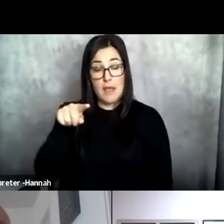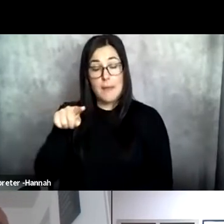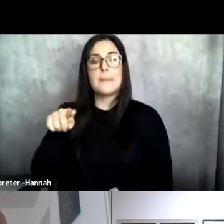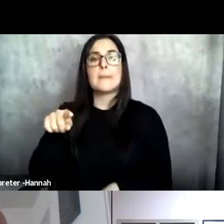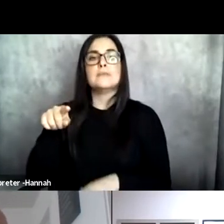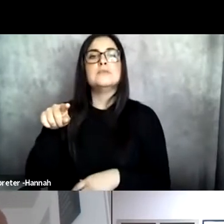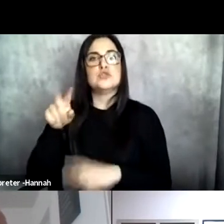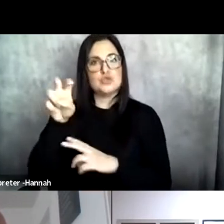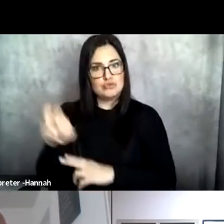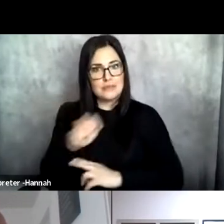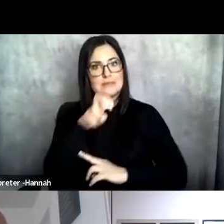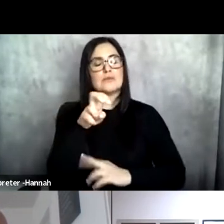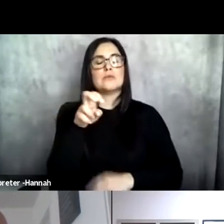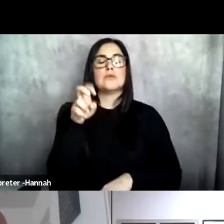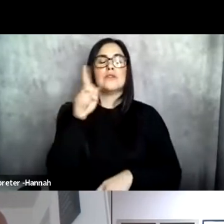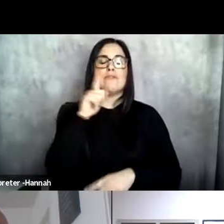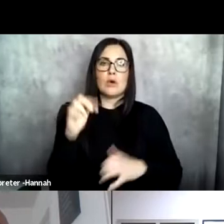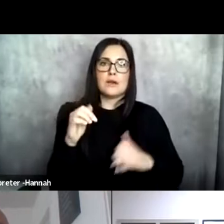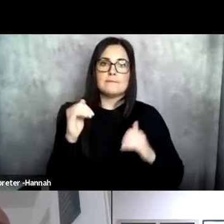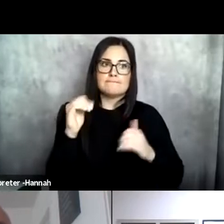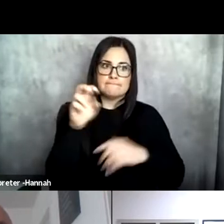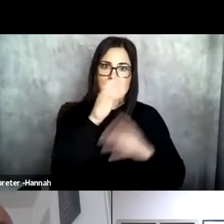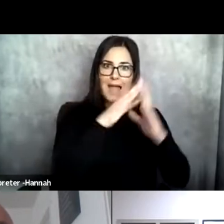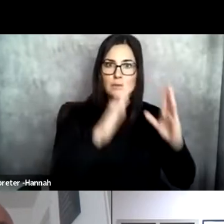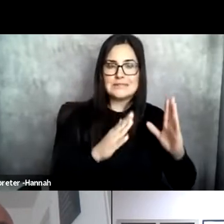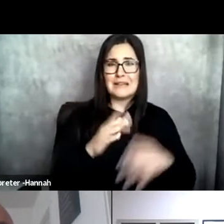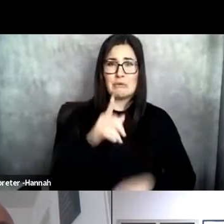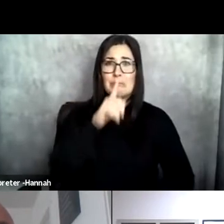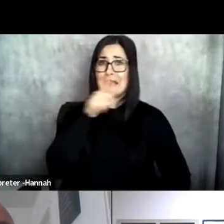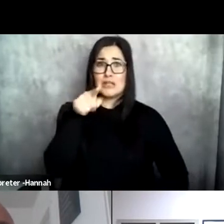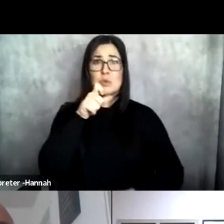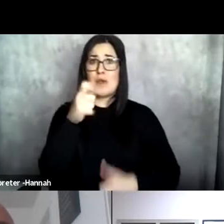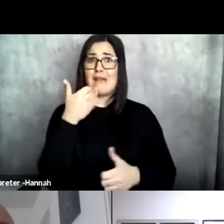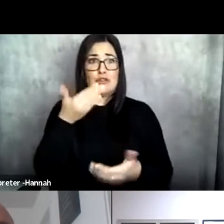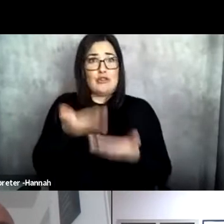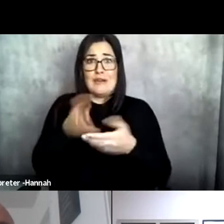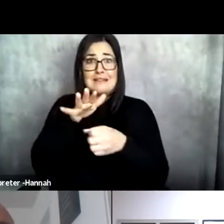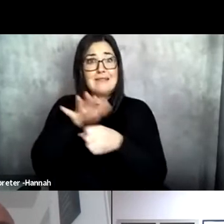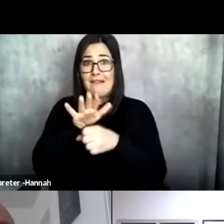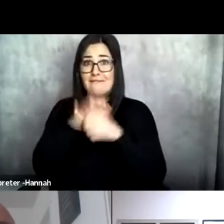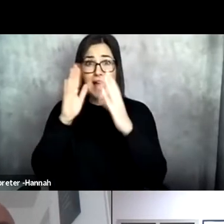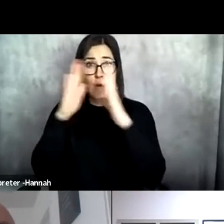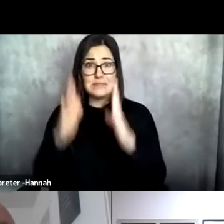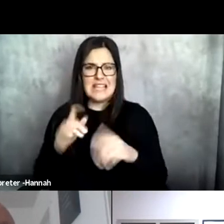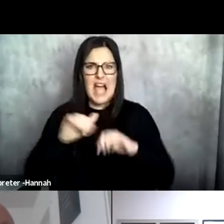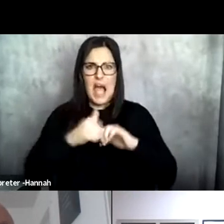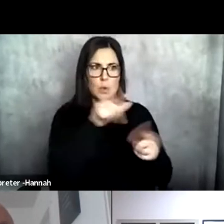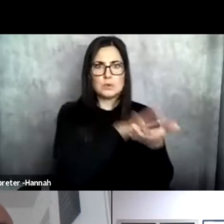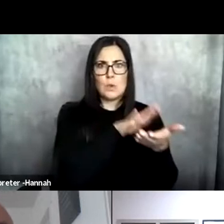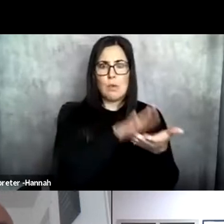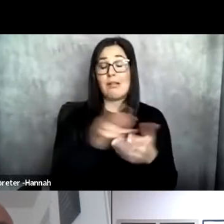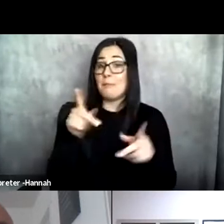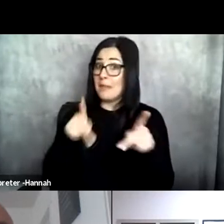on their education, right? Because if you don't have stable housing, then it's going to be hard to be a student, right? But yet people are doing